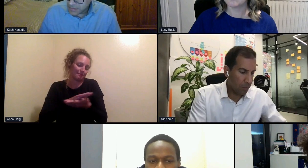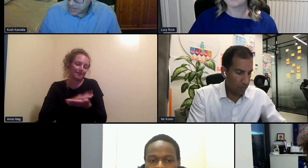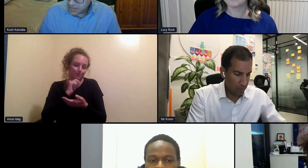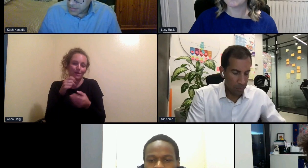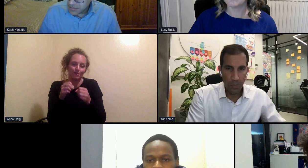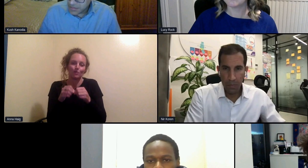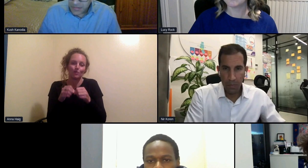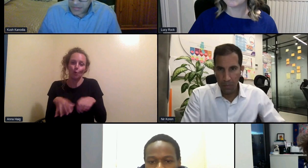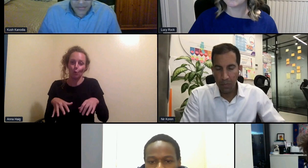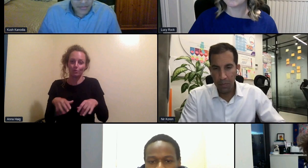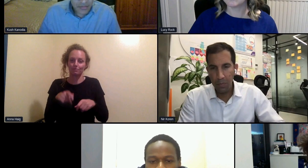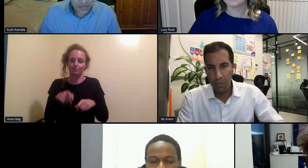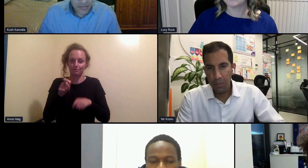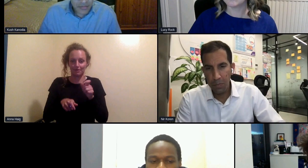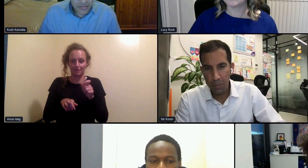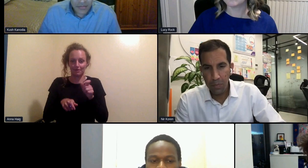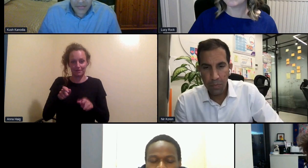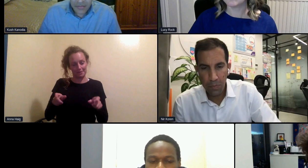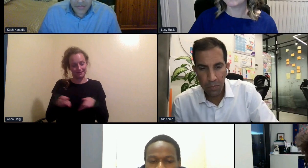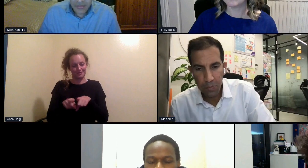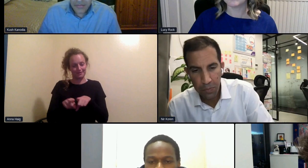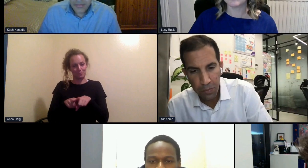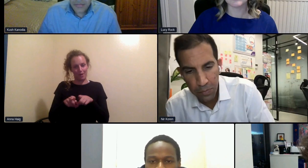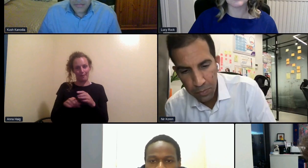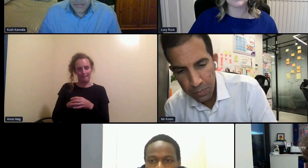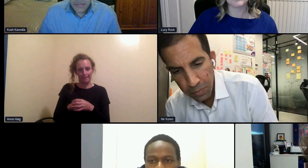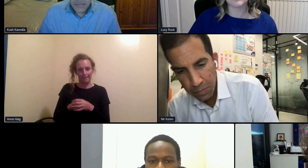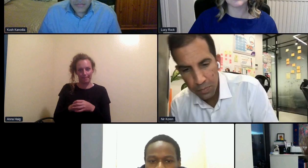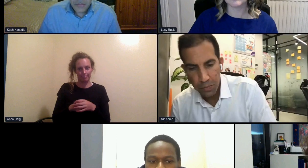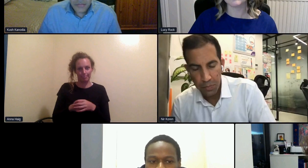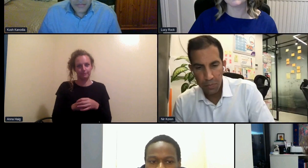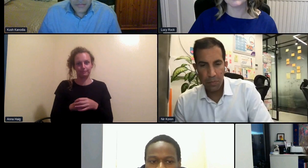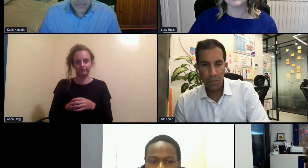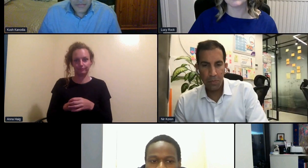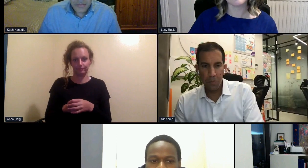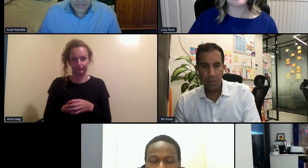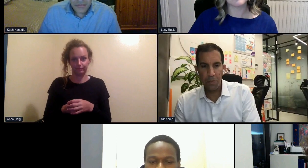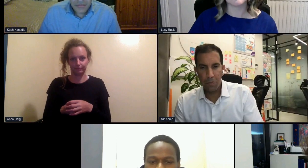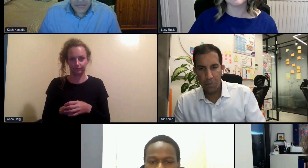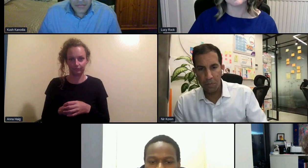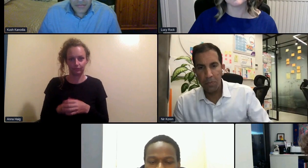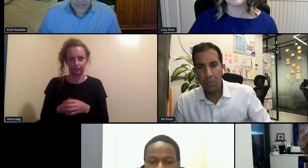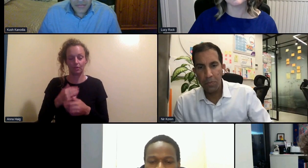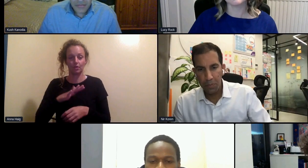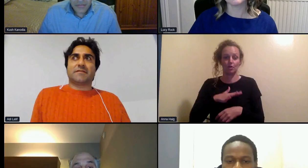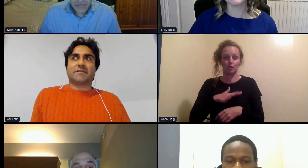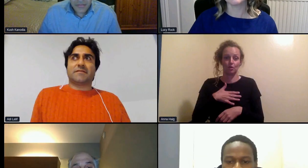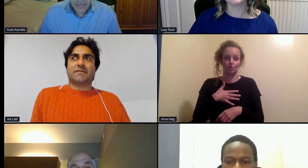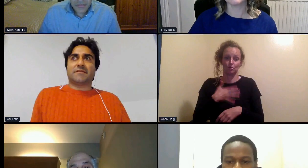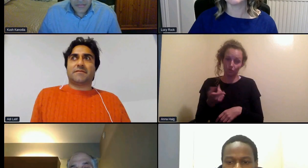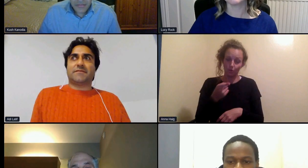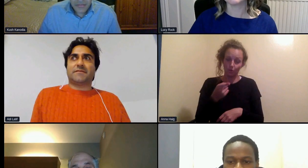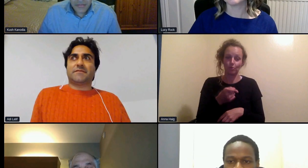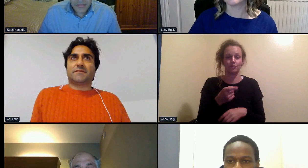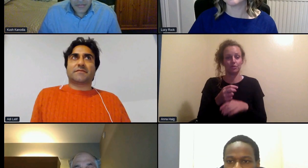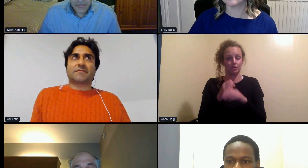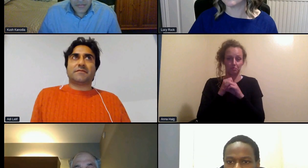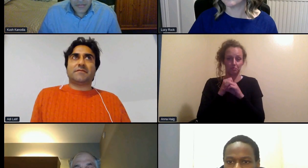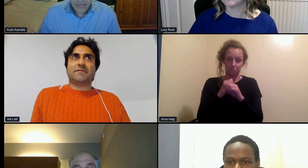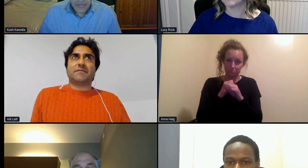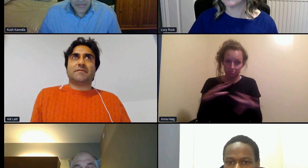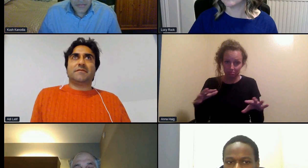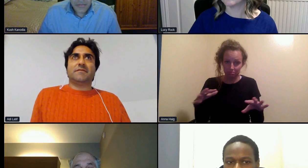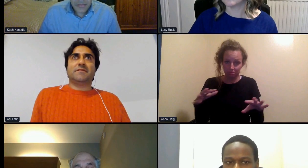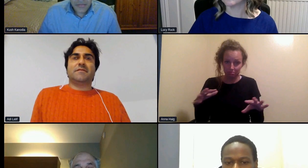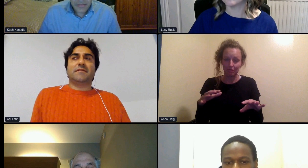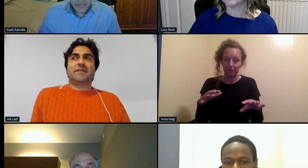a business, you have to be careful because you don't want to tap into it wrong and make yourself look bad either. But getting your technology together